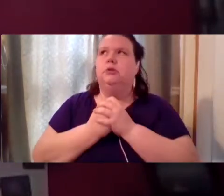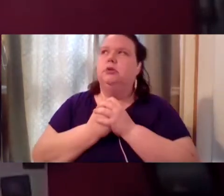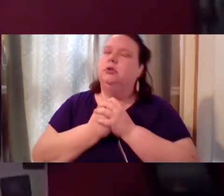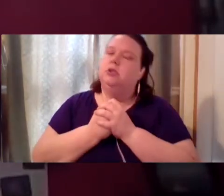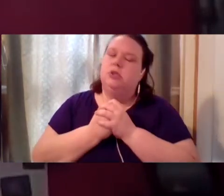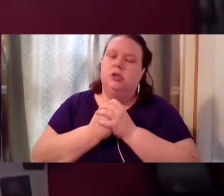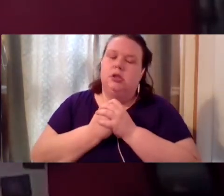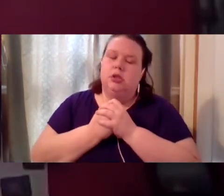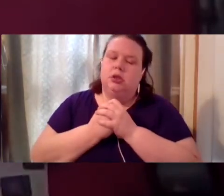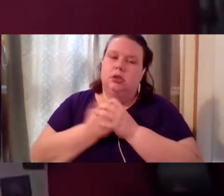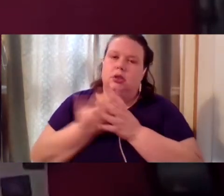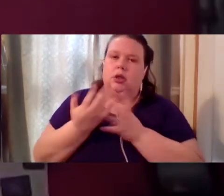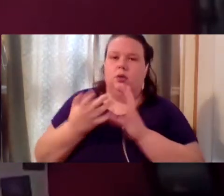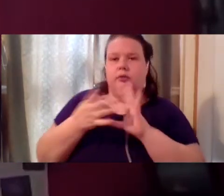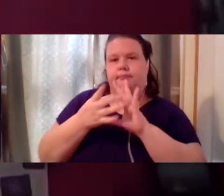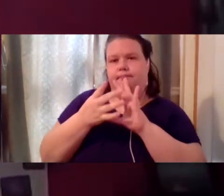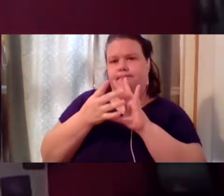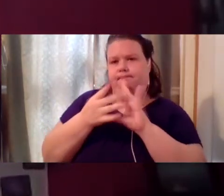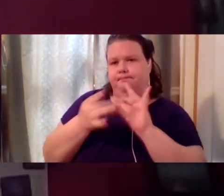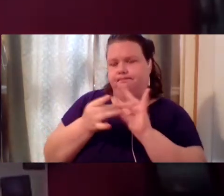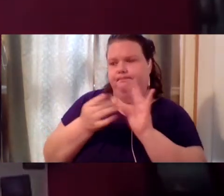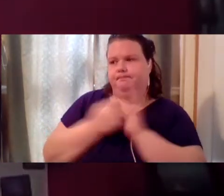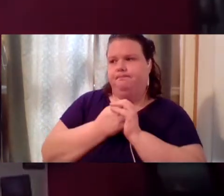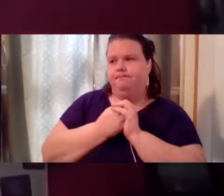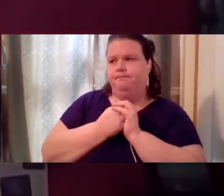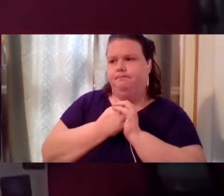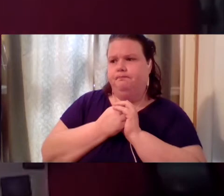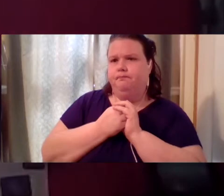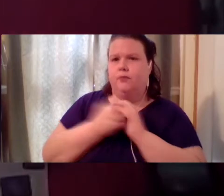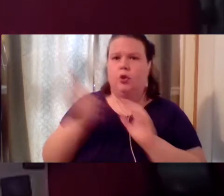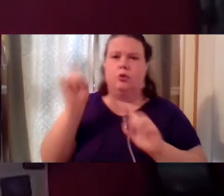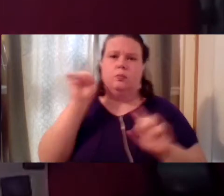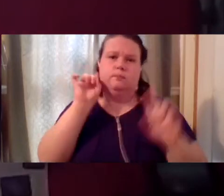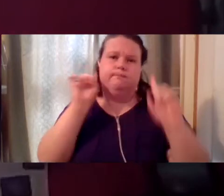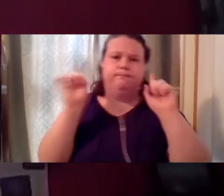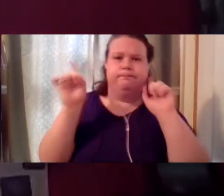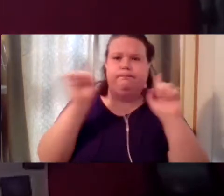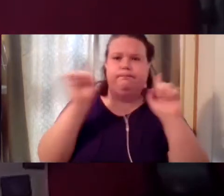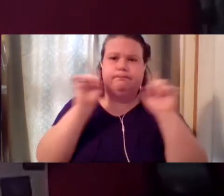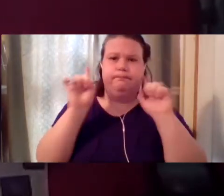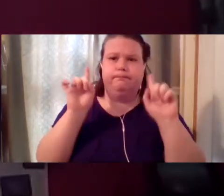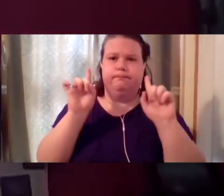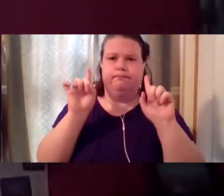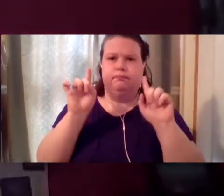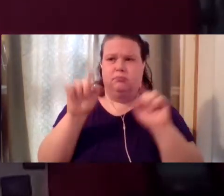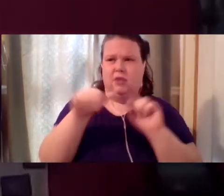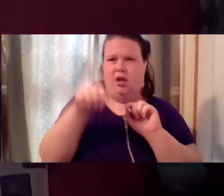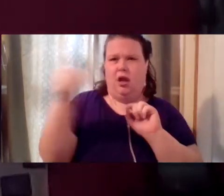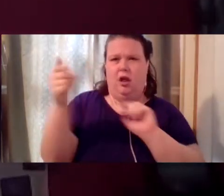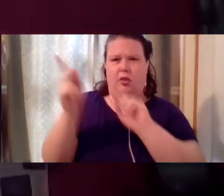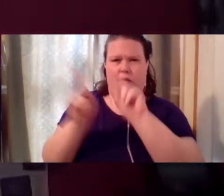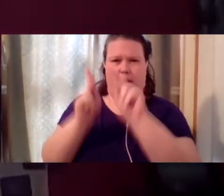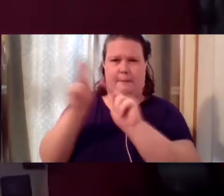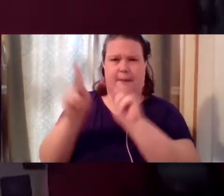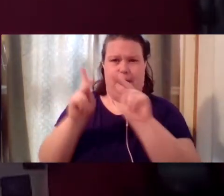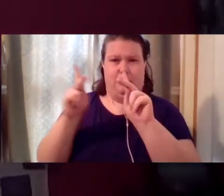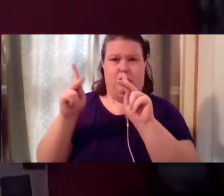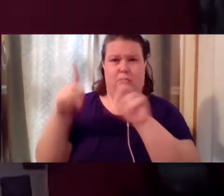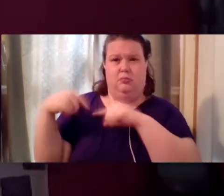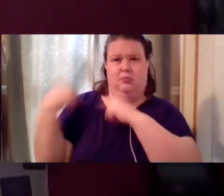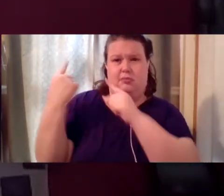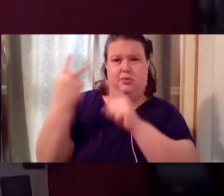want to also say that I've heard several folks on these calls over the last couple months or so, uh,